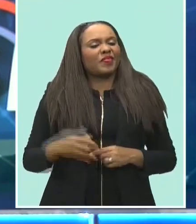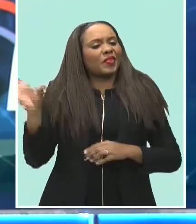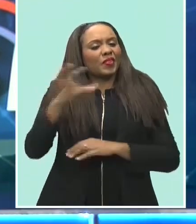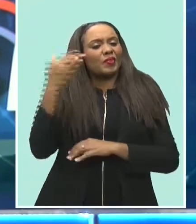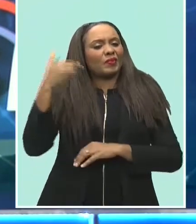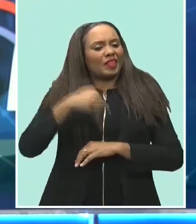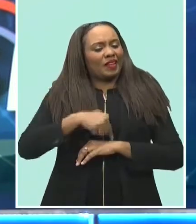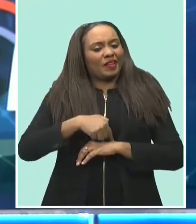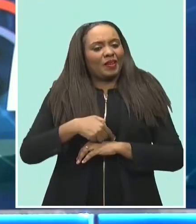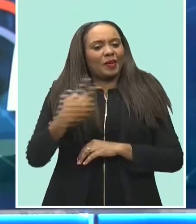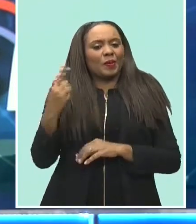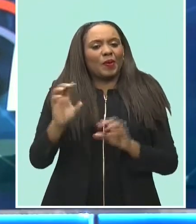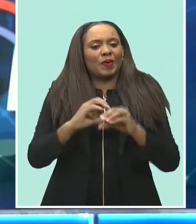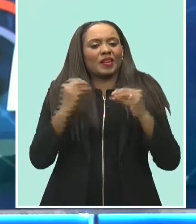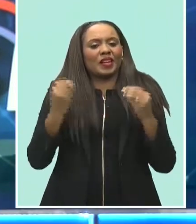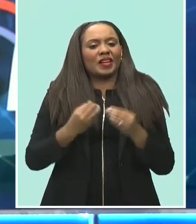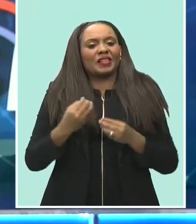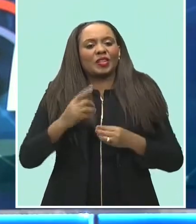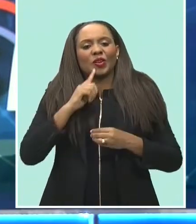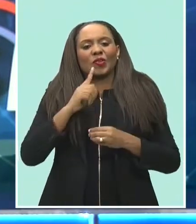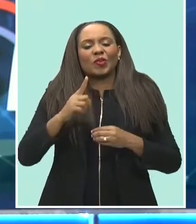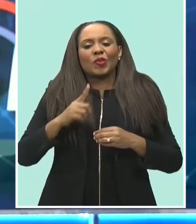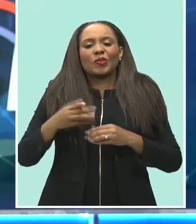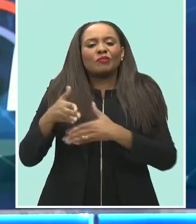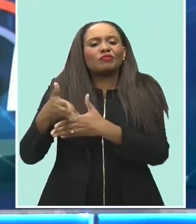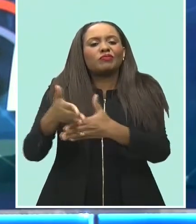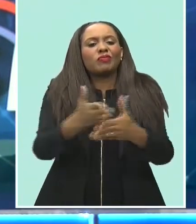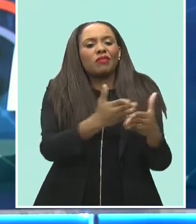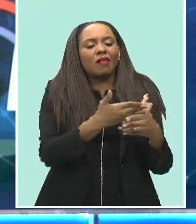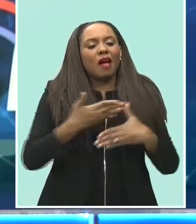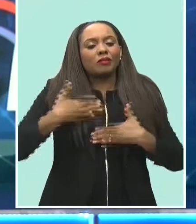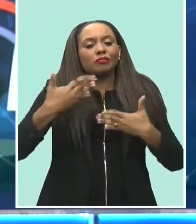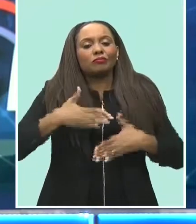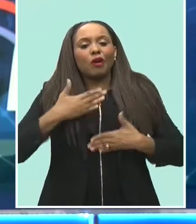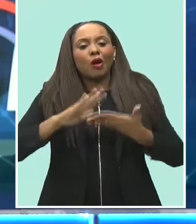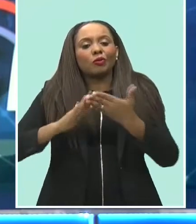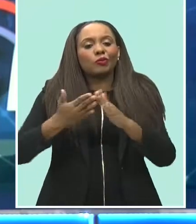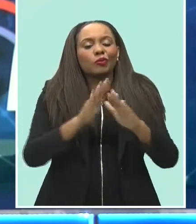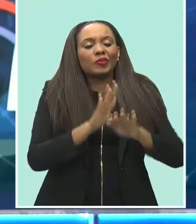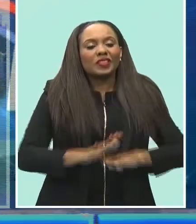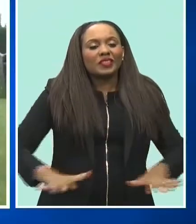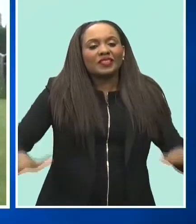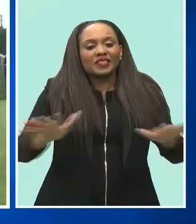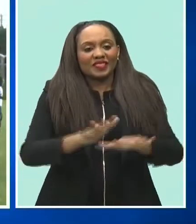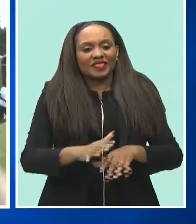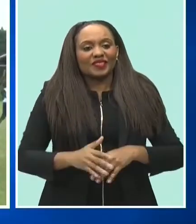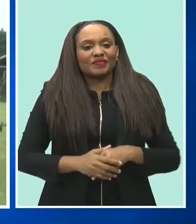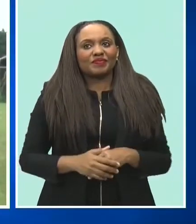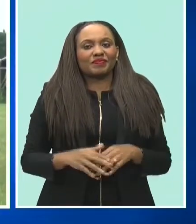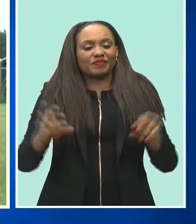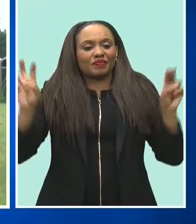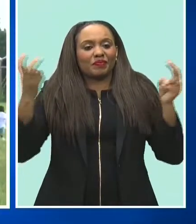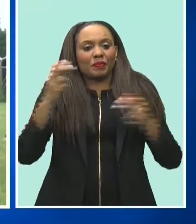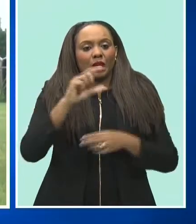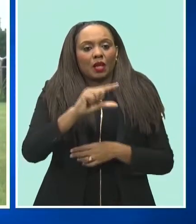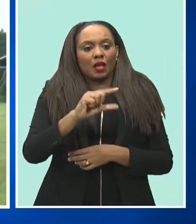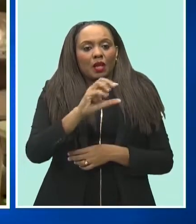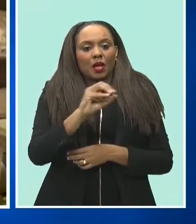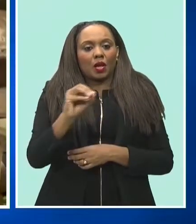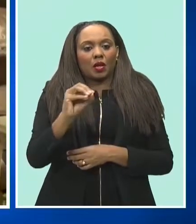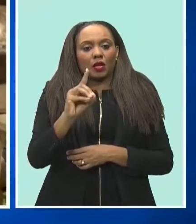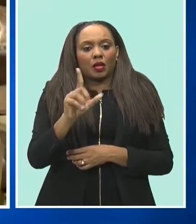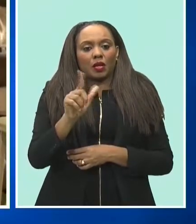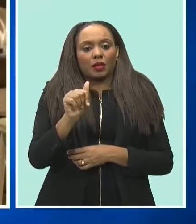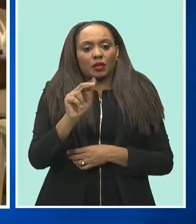season, one organization is spreading joy to youngsters in its community. It's the Goodland Masters Group, hailing from the Goodland St.